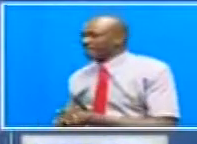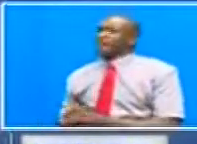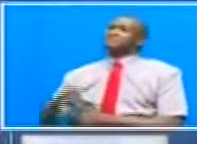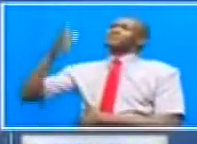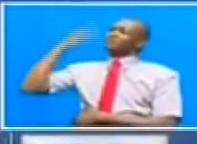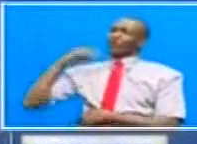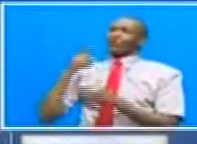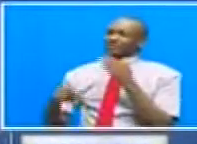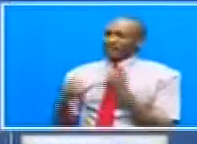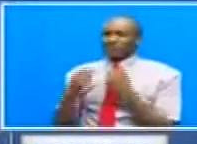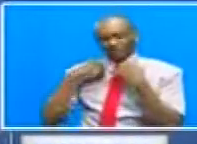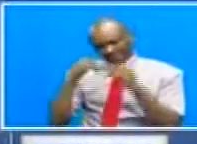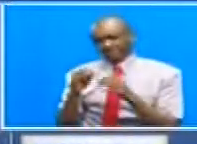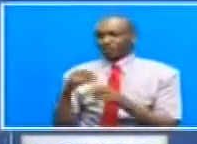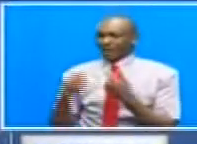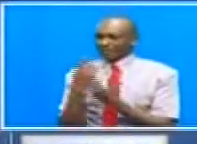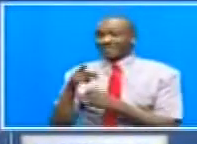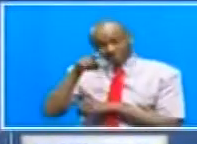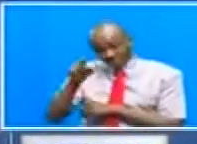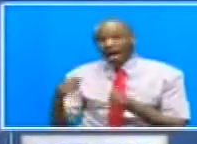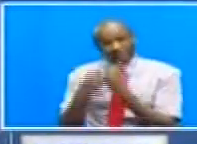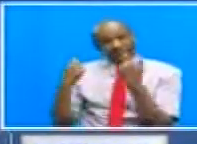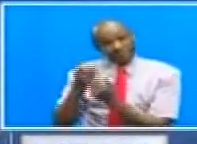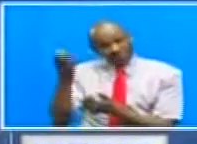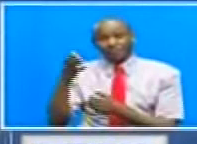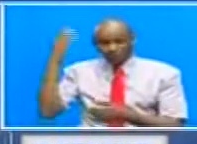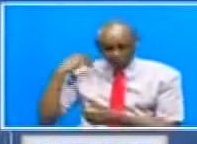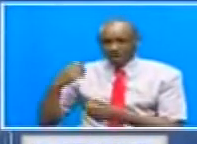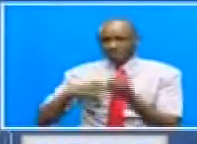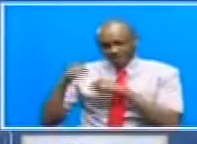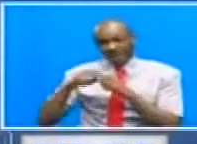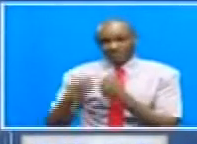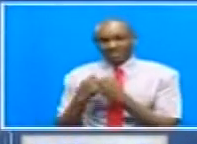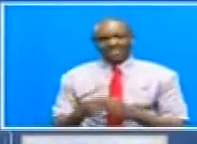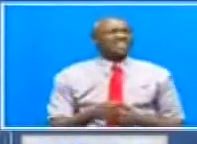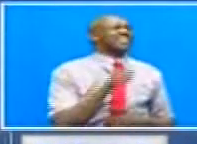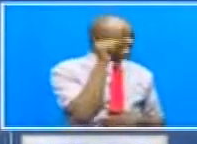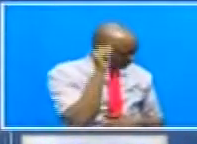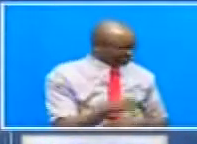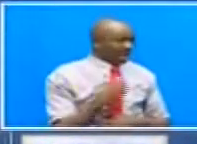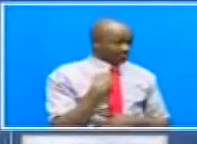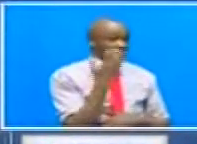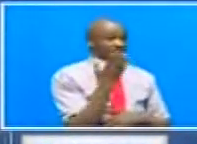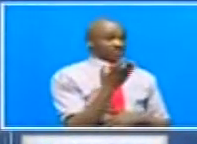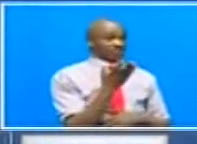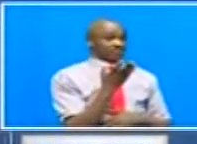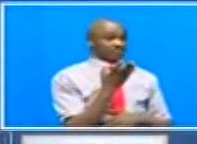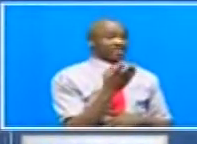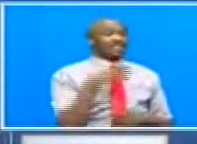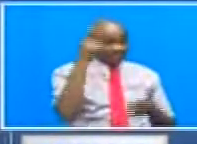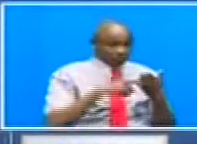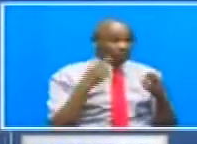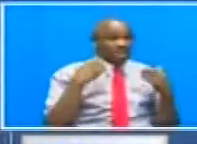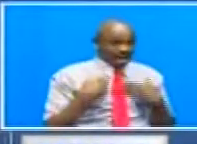to happen, that's what we're trying to get at. Are they still happening with respect to that? There is stalemate right now, as I can tell you. And next week we